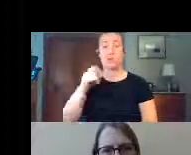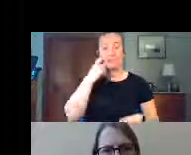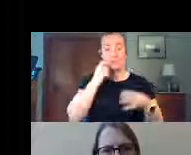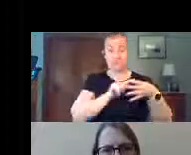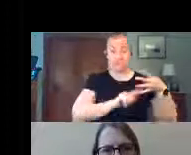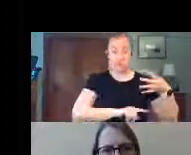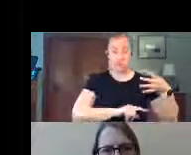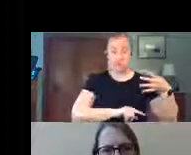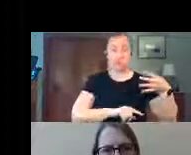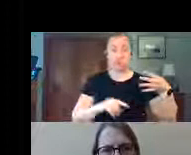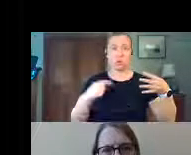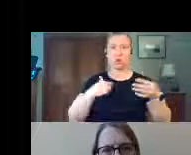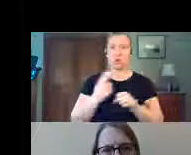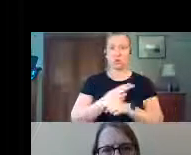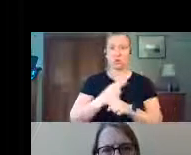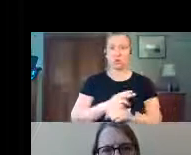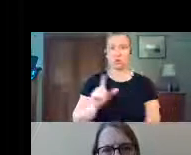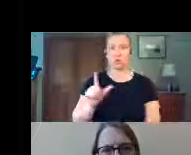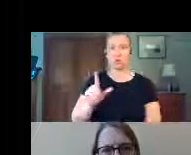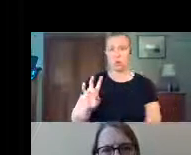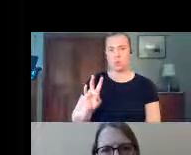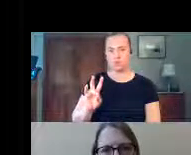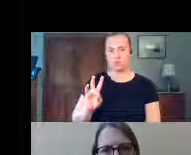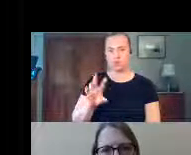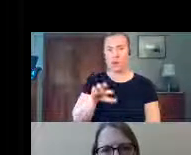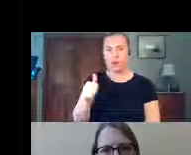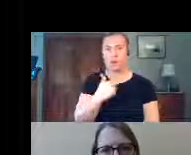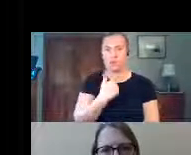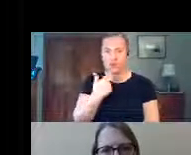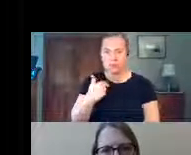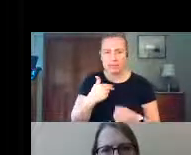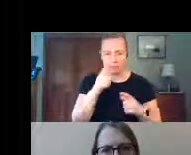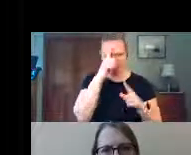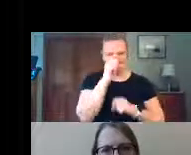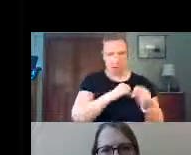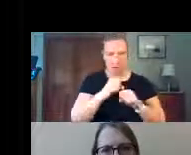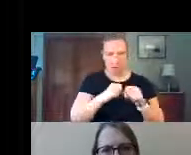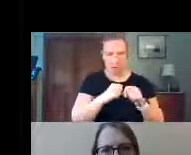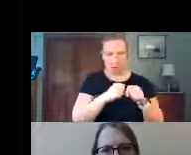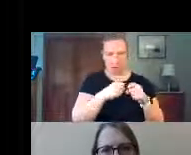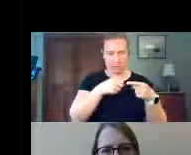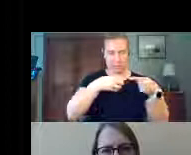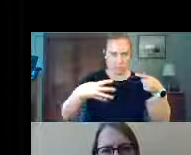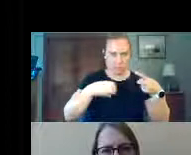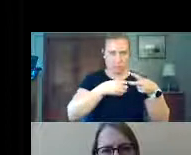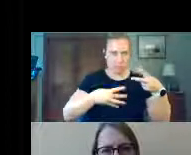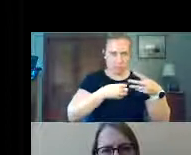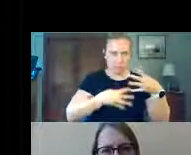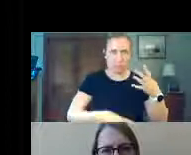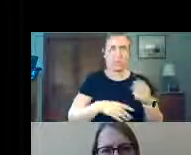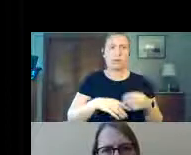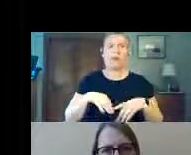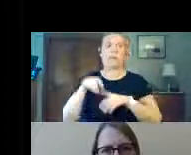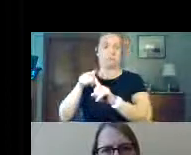we did use 27 discrete strategies from that go zone, as well as other ones not from the go zone. But here are the